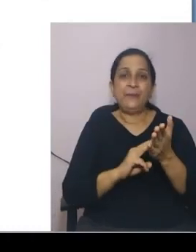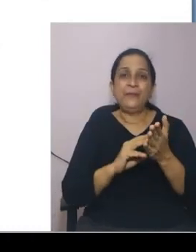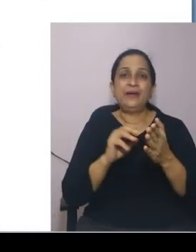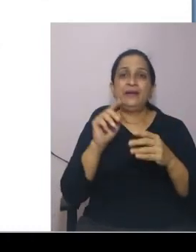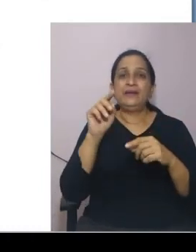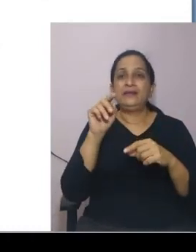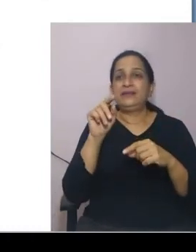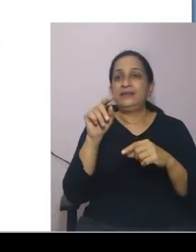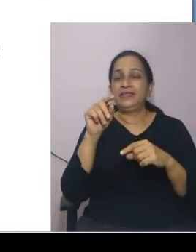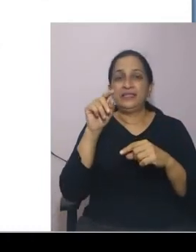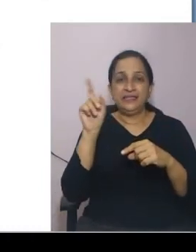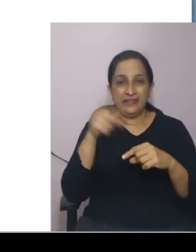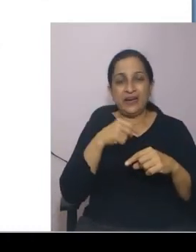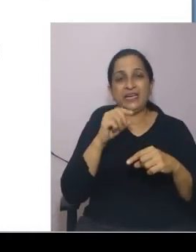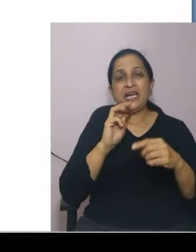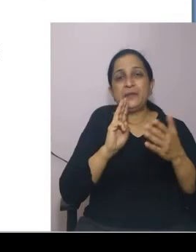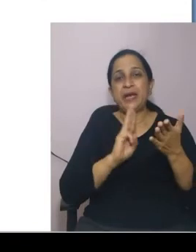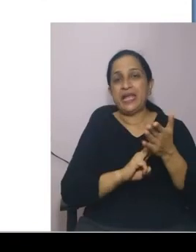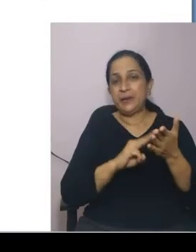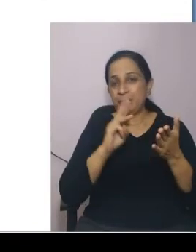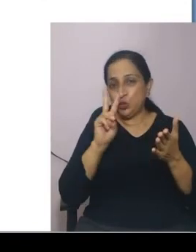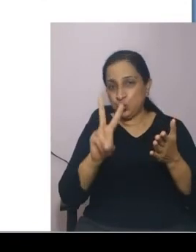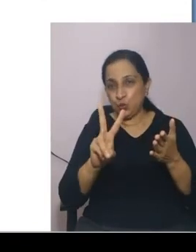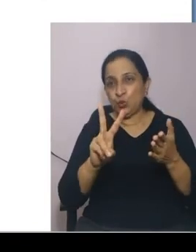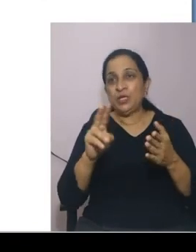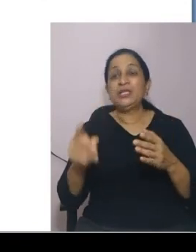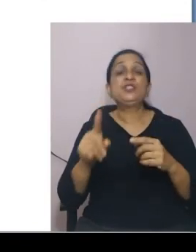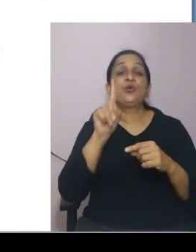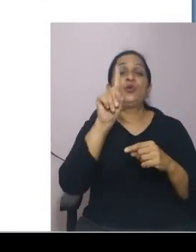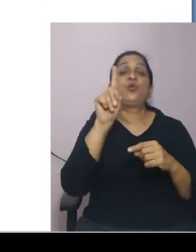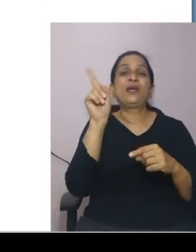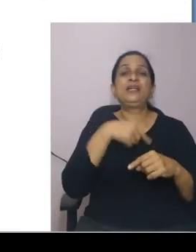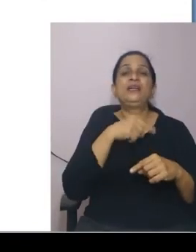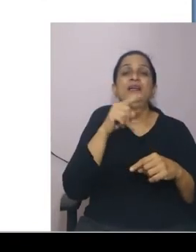AP is 2 times